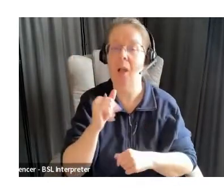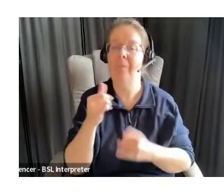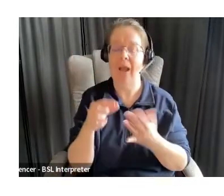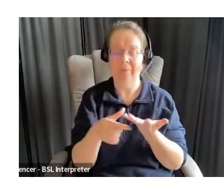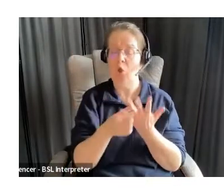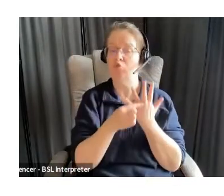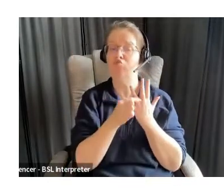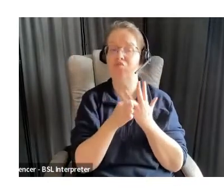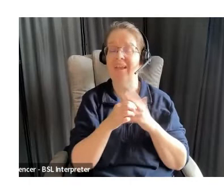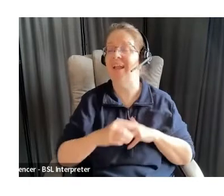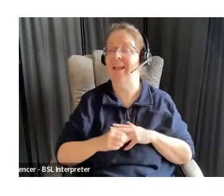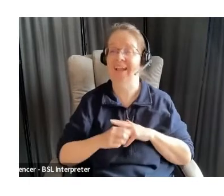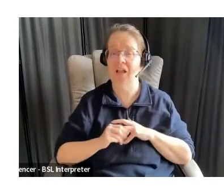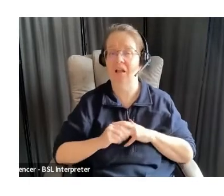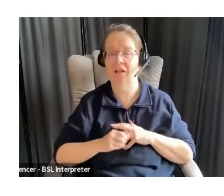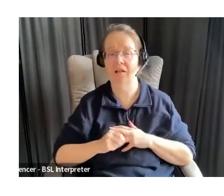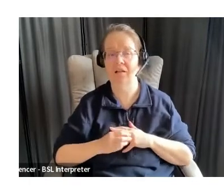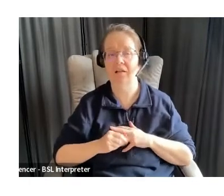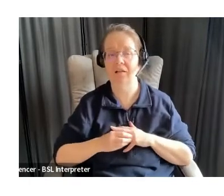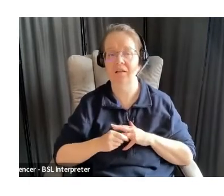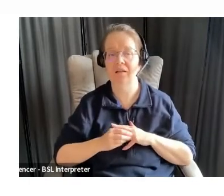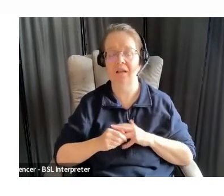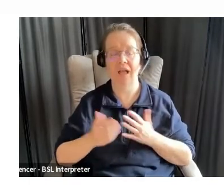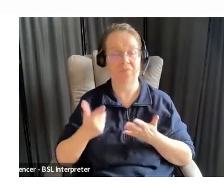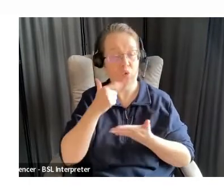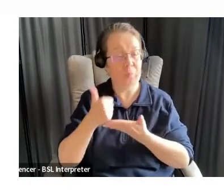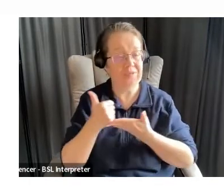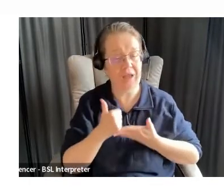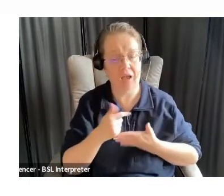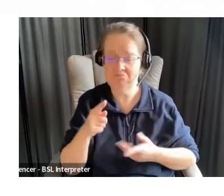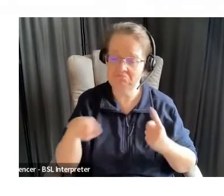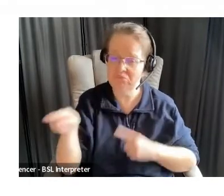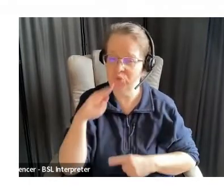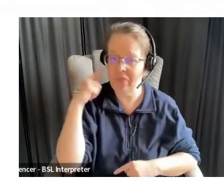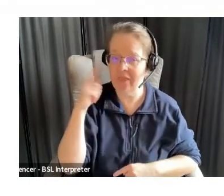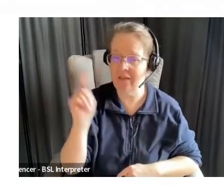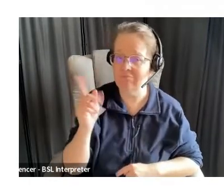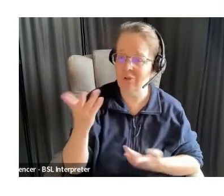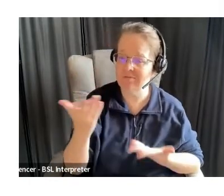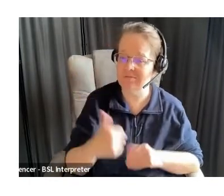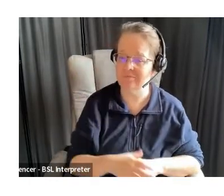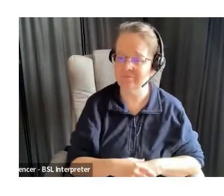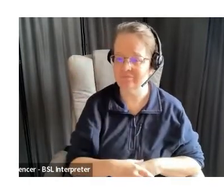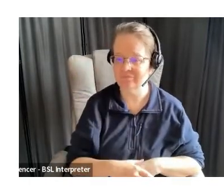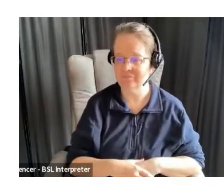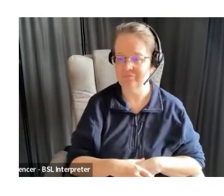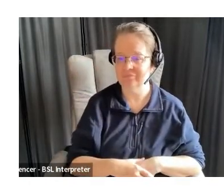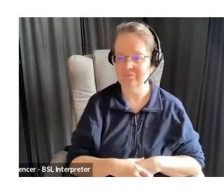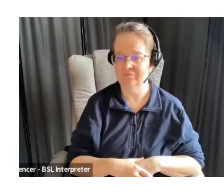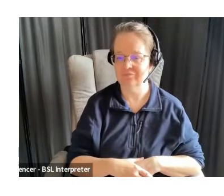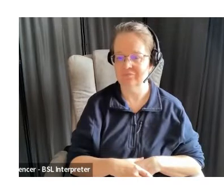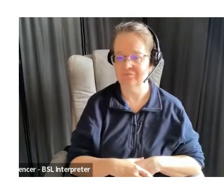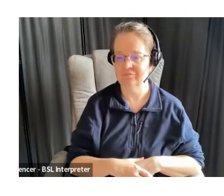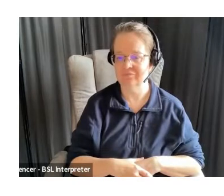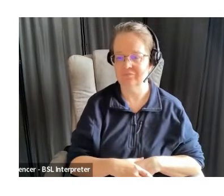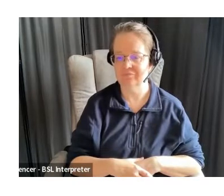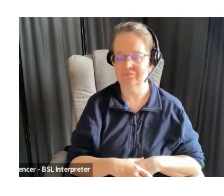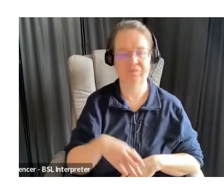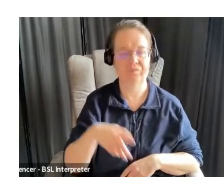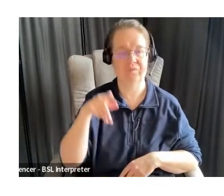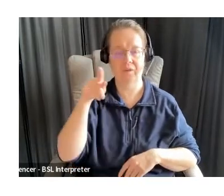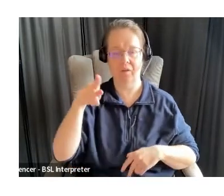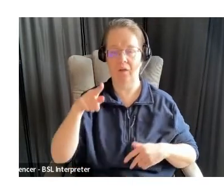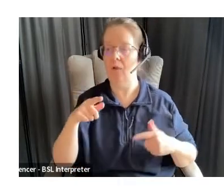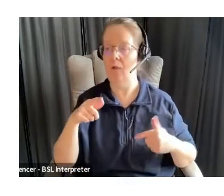something like that can actually be really, really supportive. What are your thoughts on that one? Okay, so feeling powerful before and